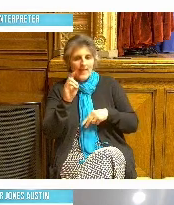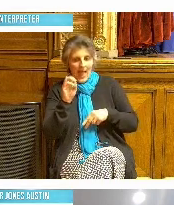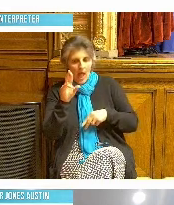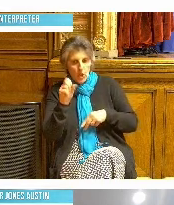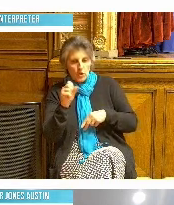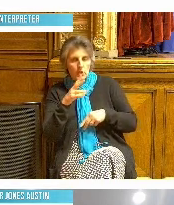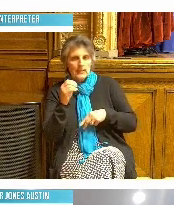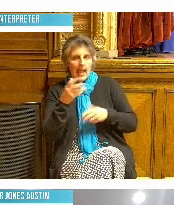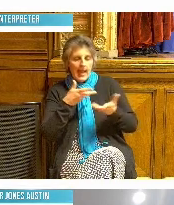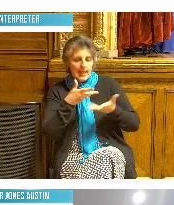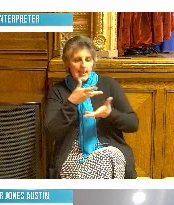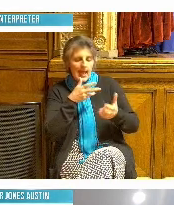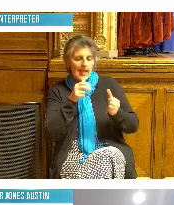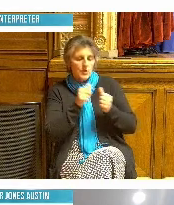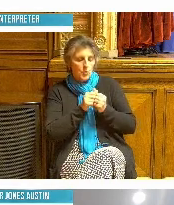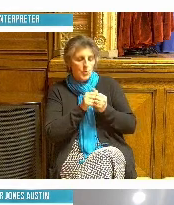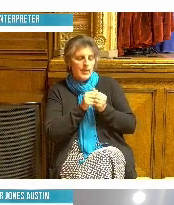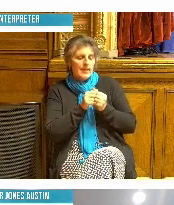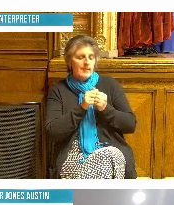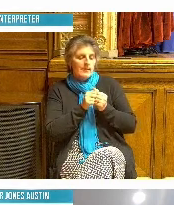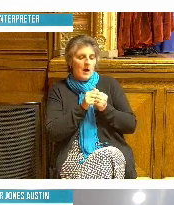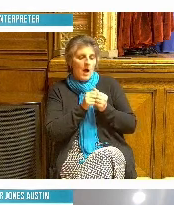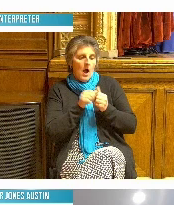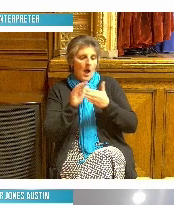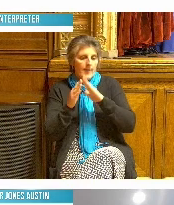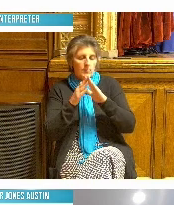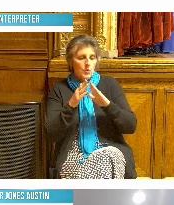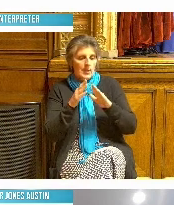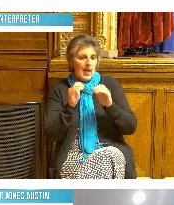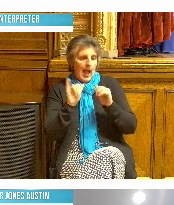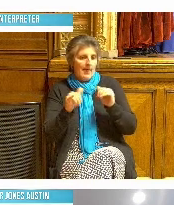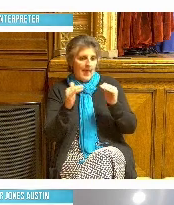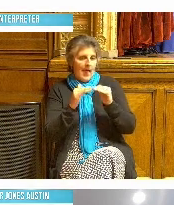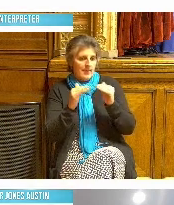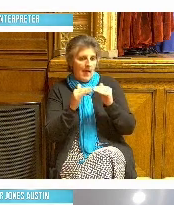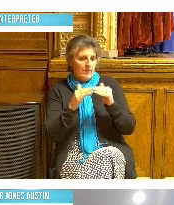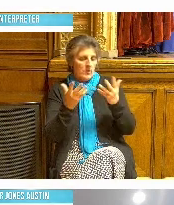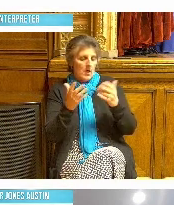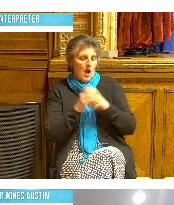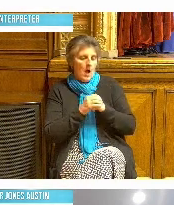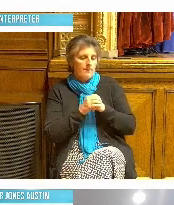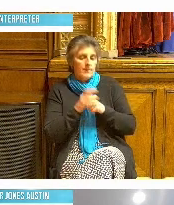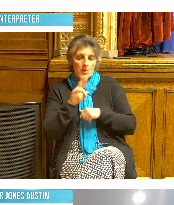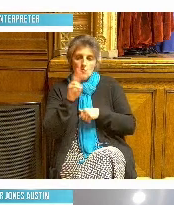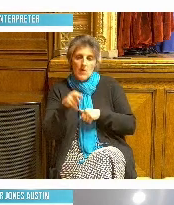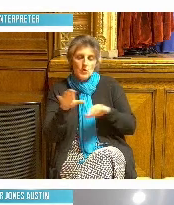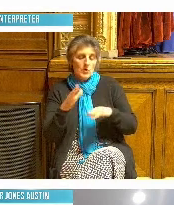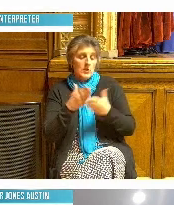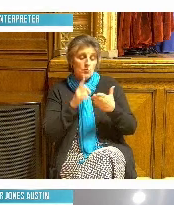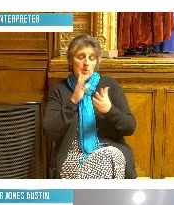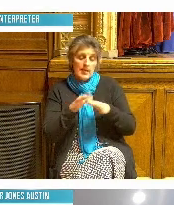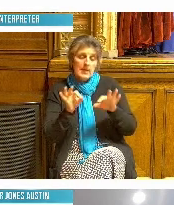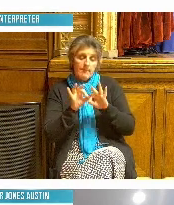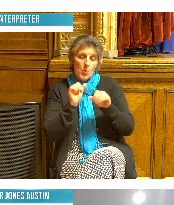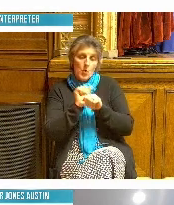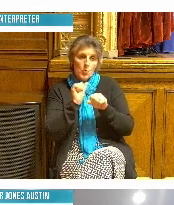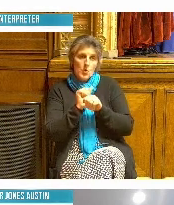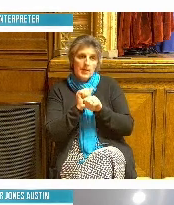and engage with the community on that level. I think Rochester is doing some really important work